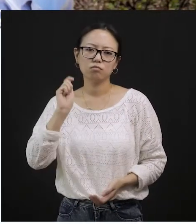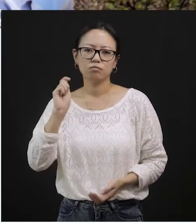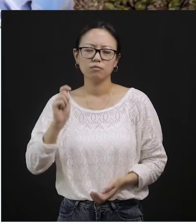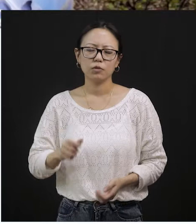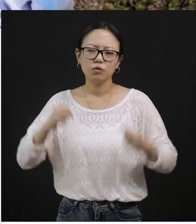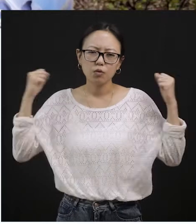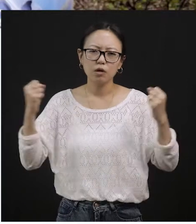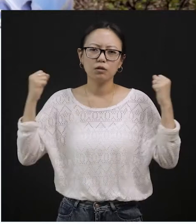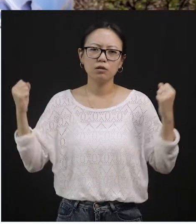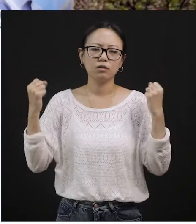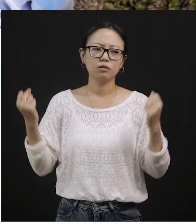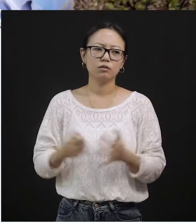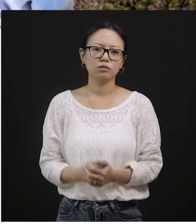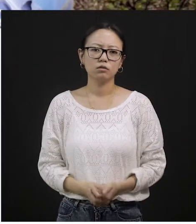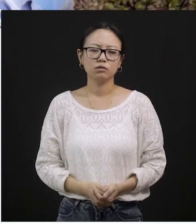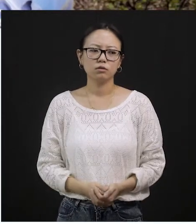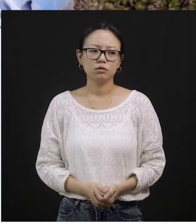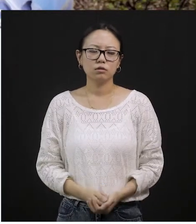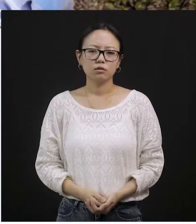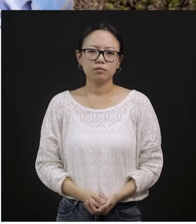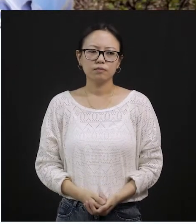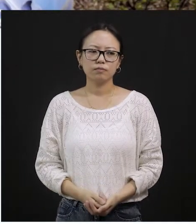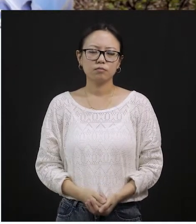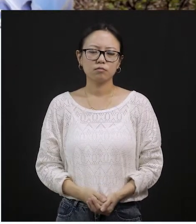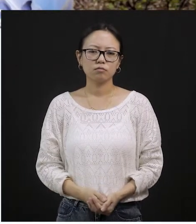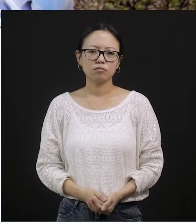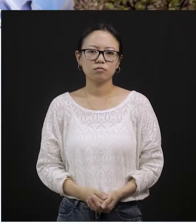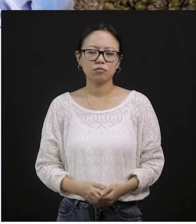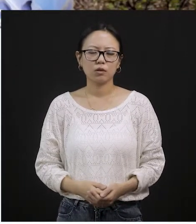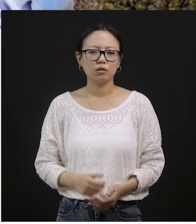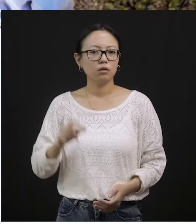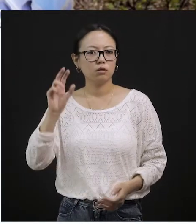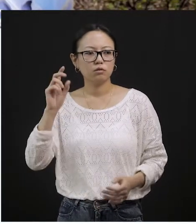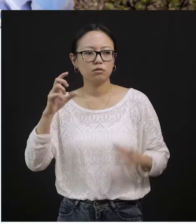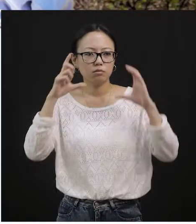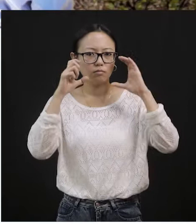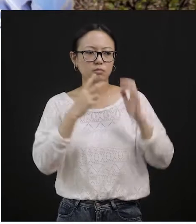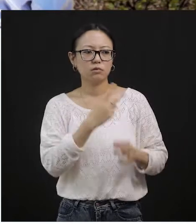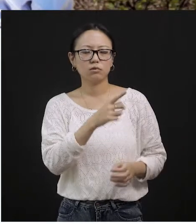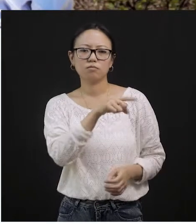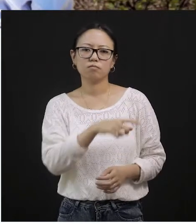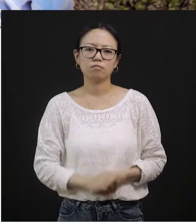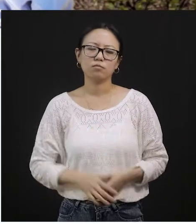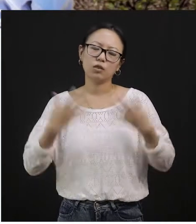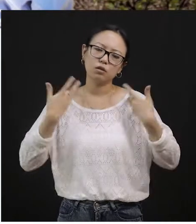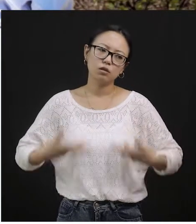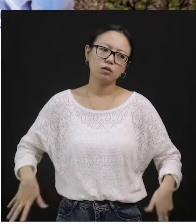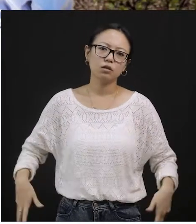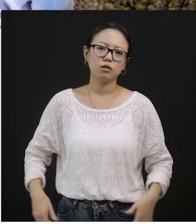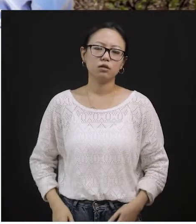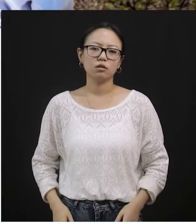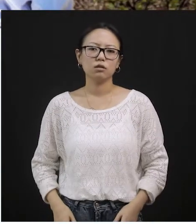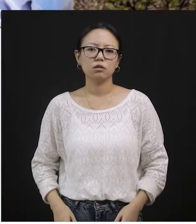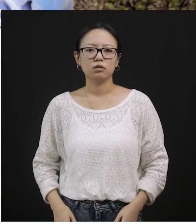is so exhausted after working for long hours. But he's never going to give up. He's going to get back to work